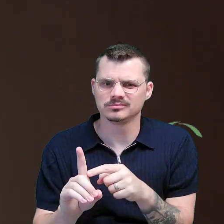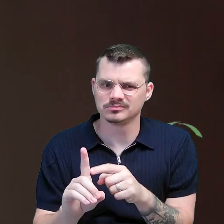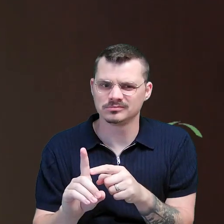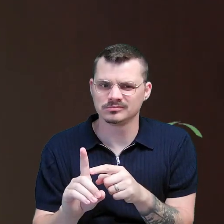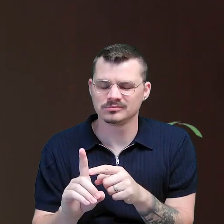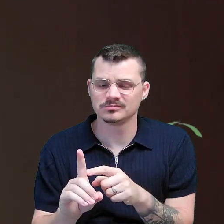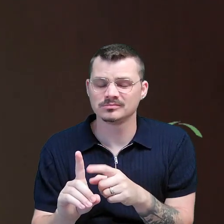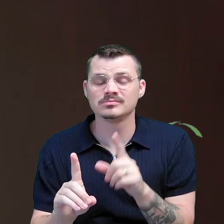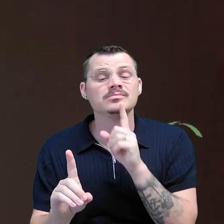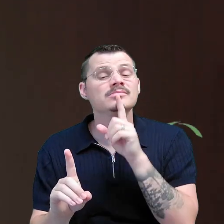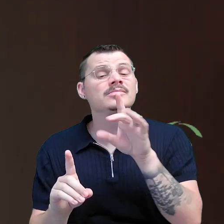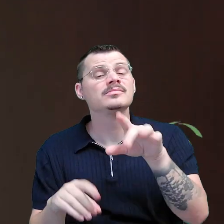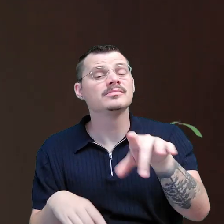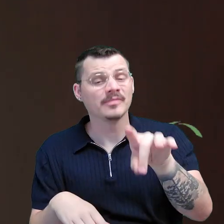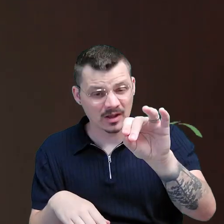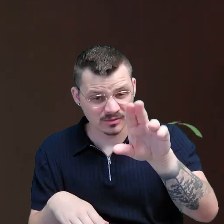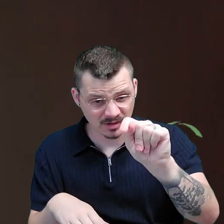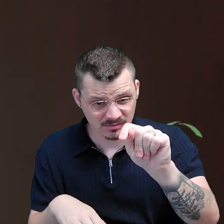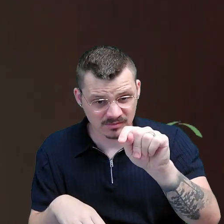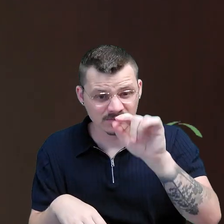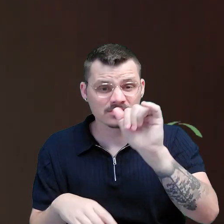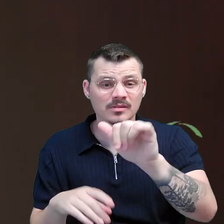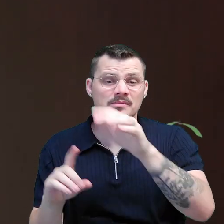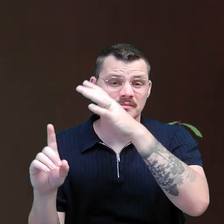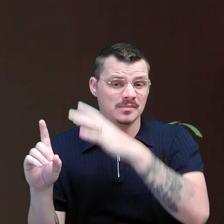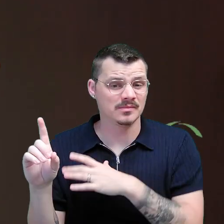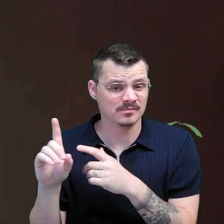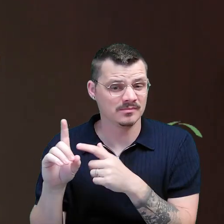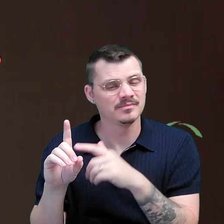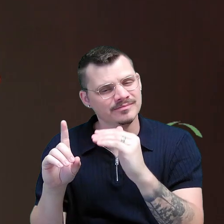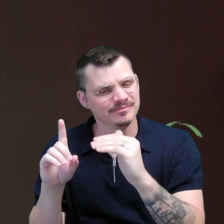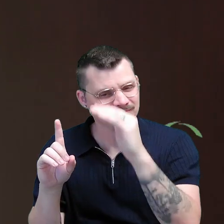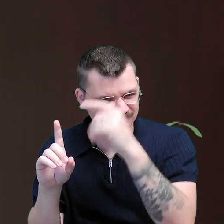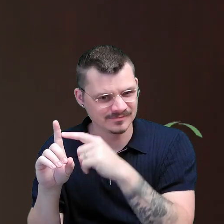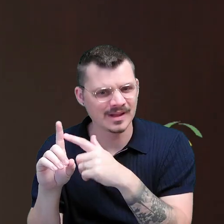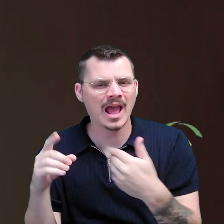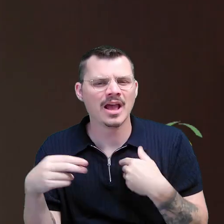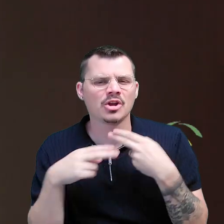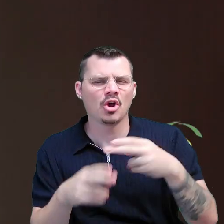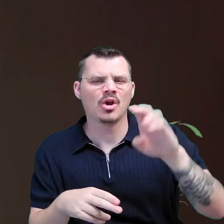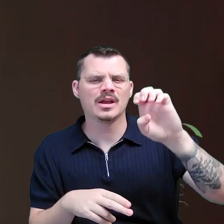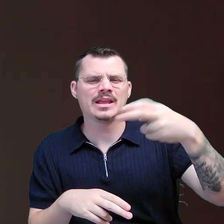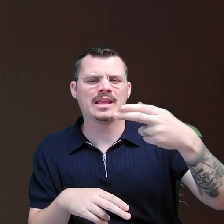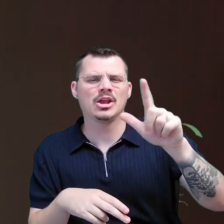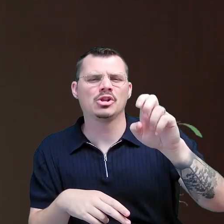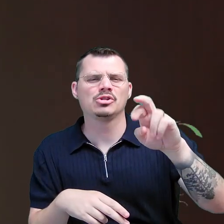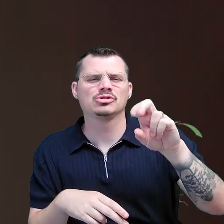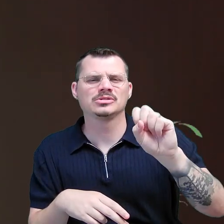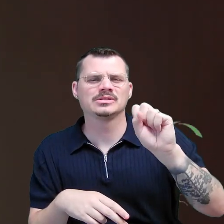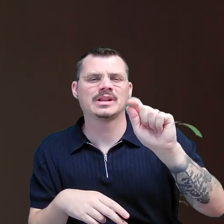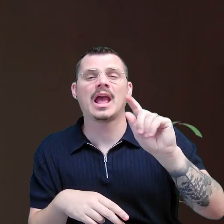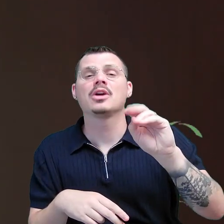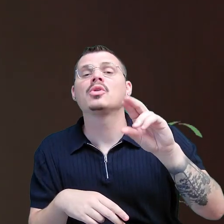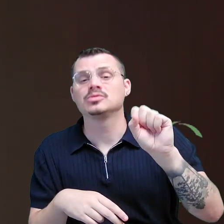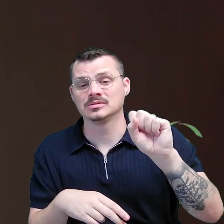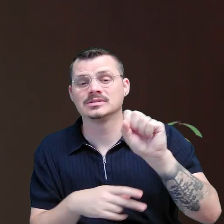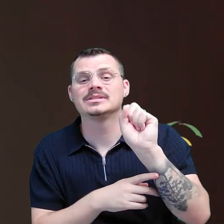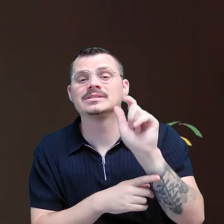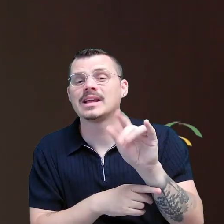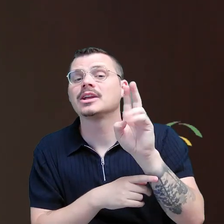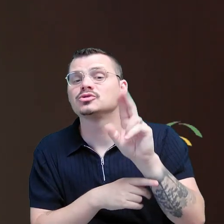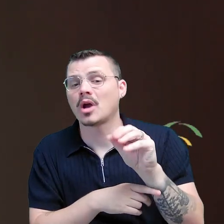It turned out that this little dude had a condition called Ehlers-Danlos syndrome,